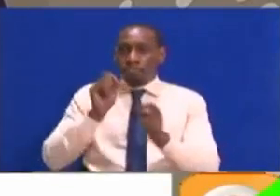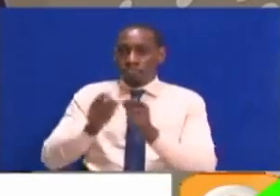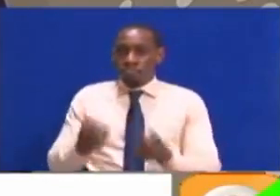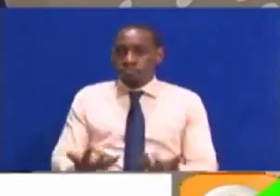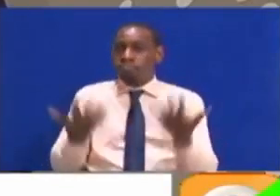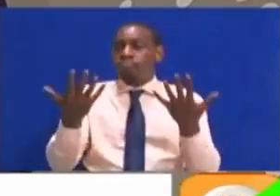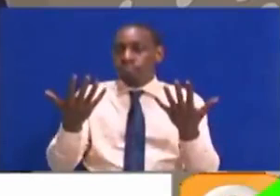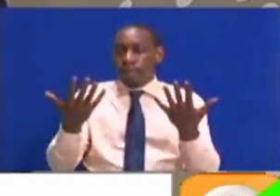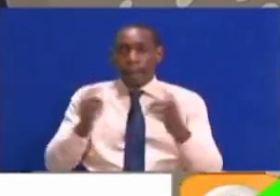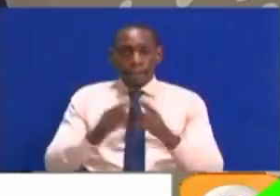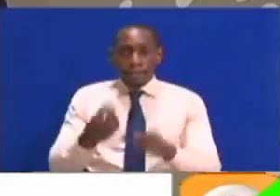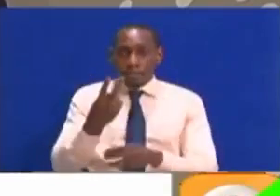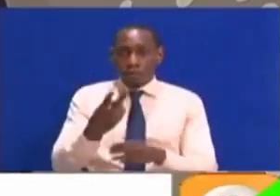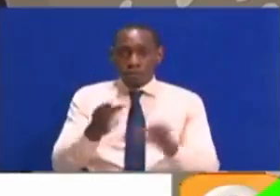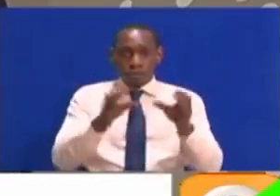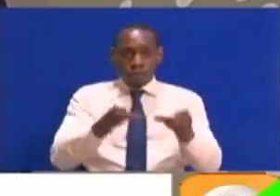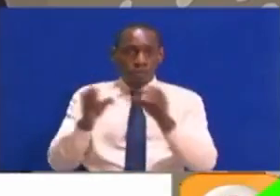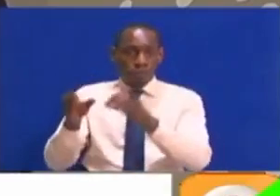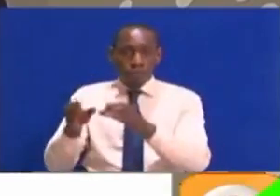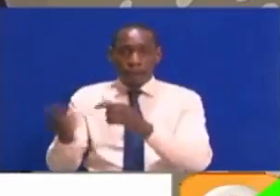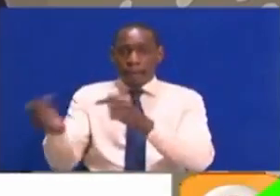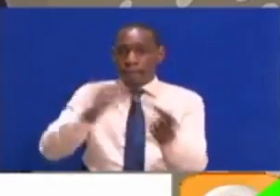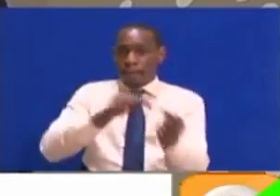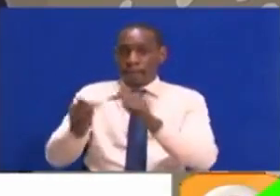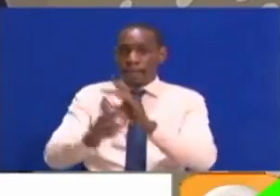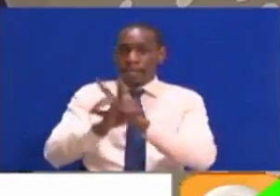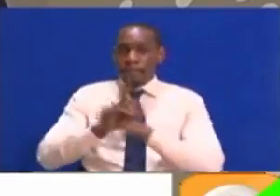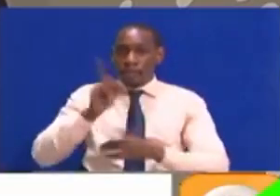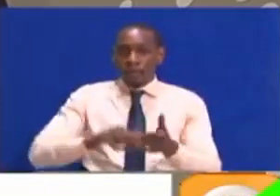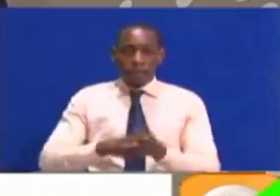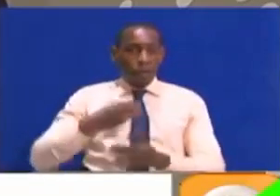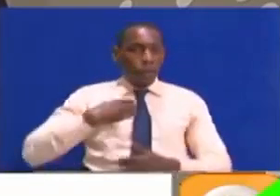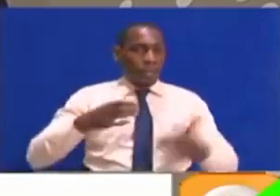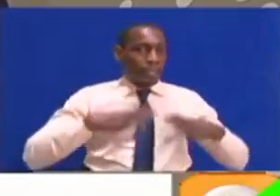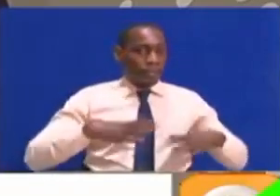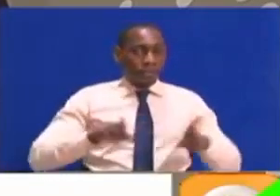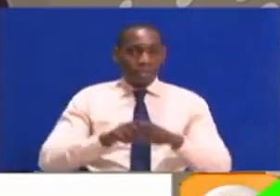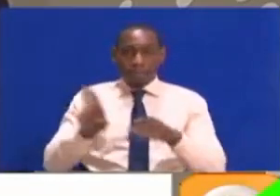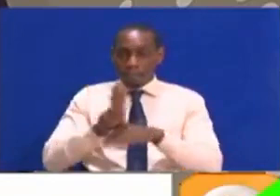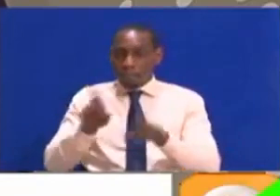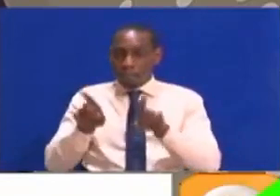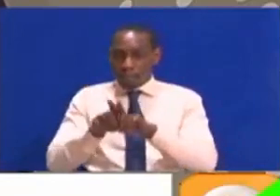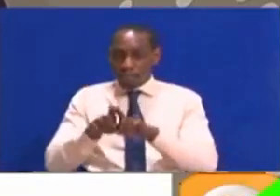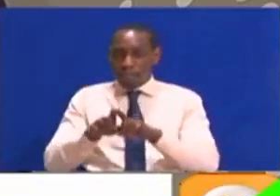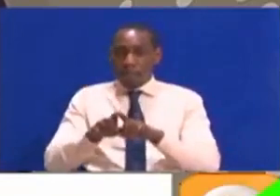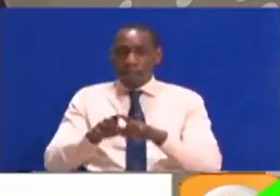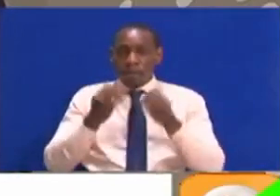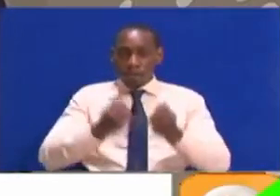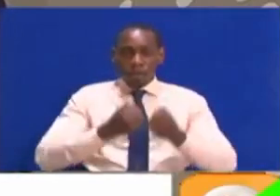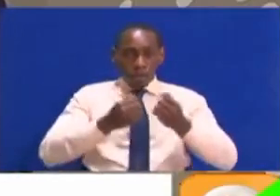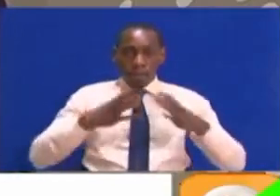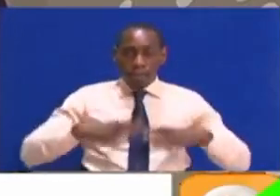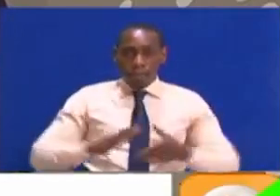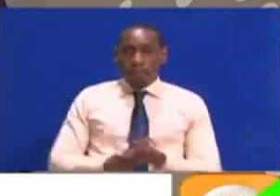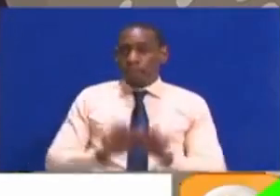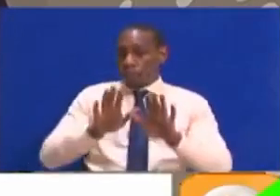tires. But the two sets of combatants were fighting in defense of bigwigs and used by the same powerful forces. You